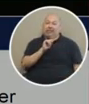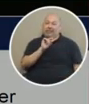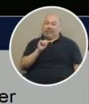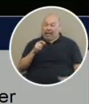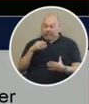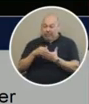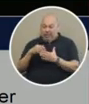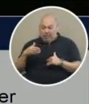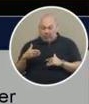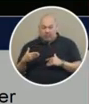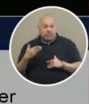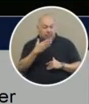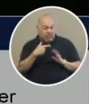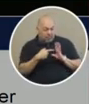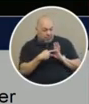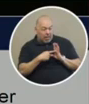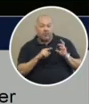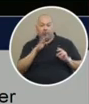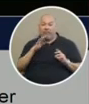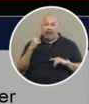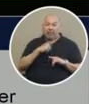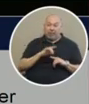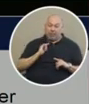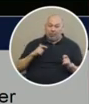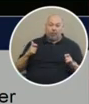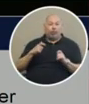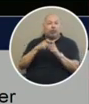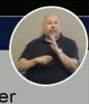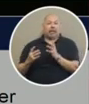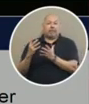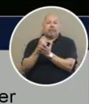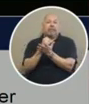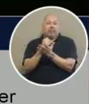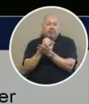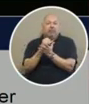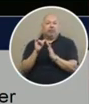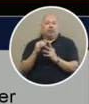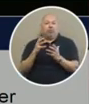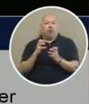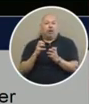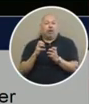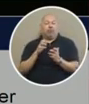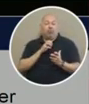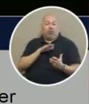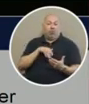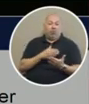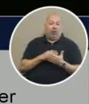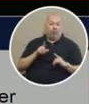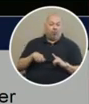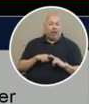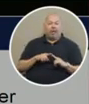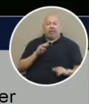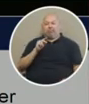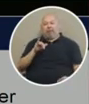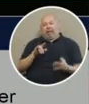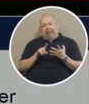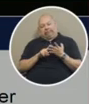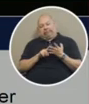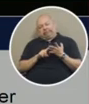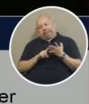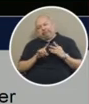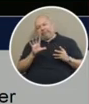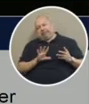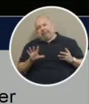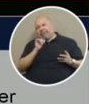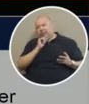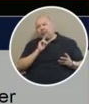state. So for example, our March sales tax collections, we will not receive that until the middle of May.